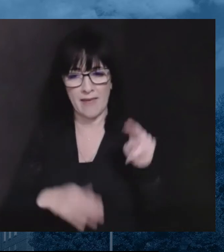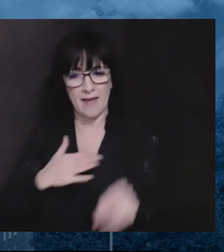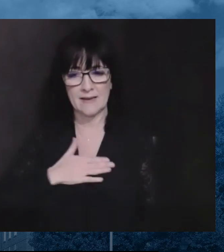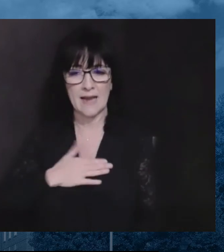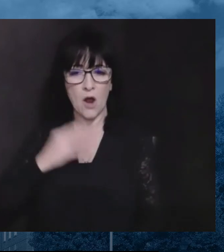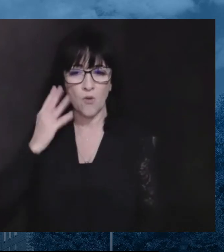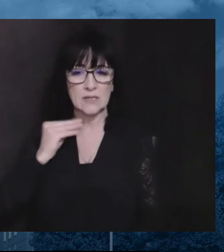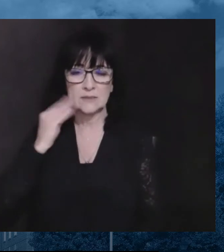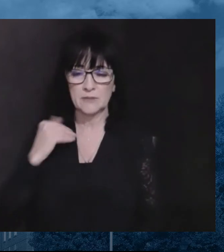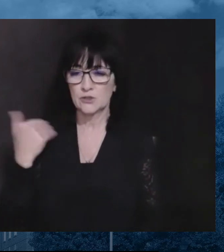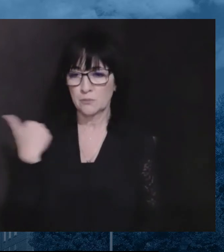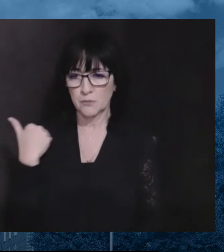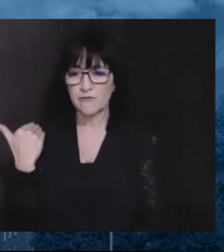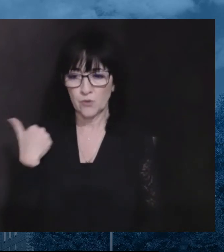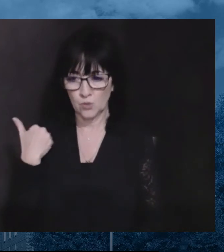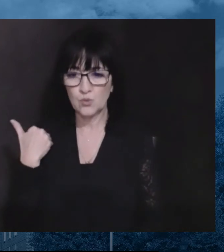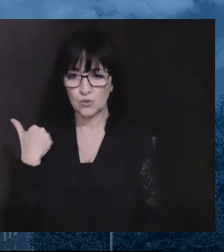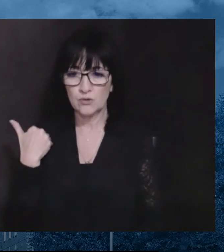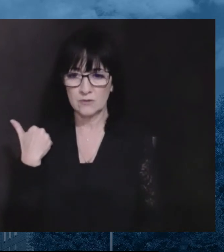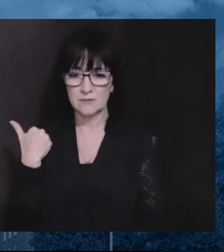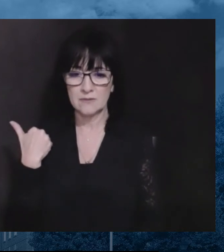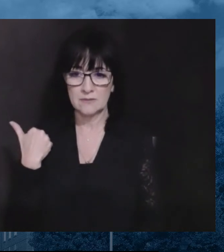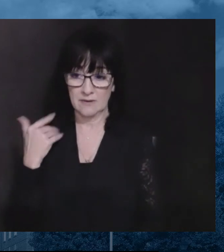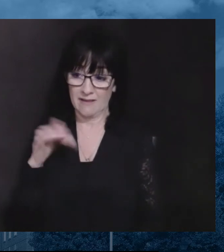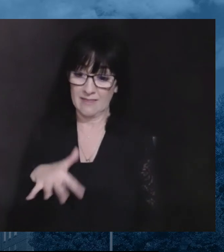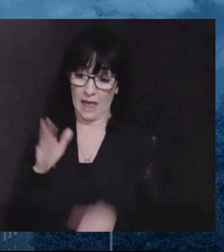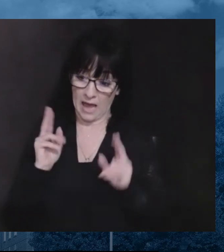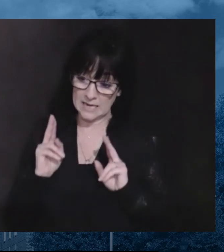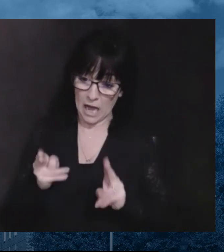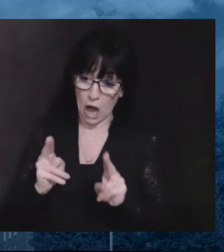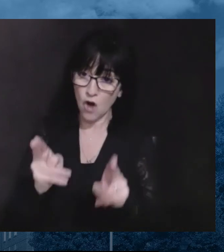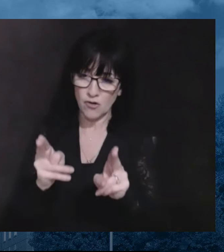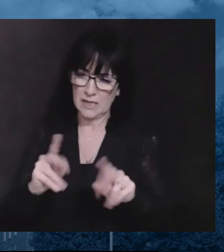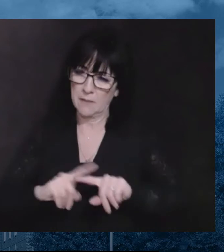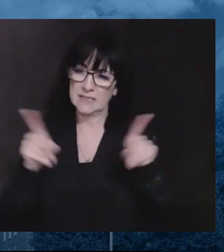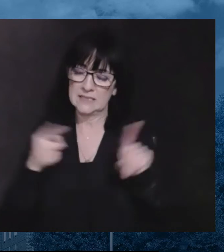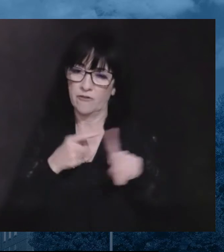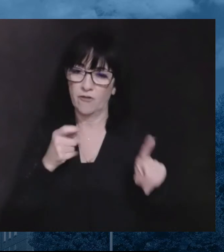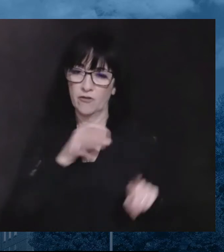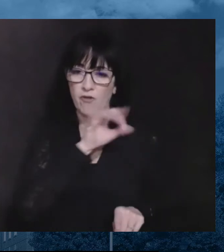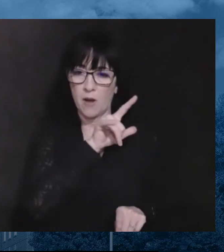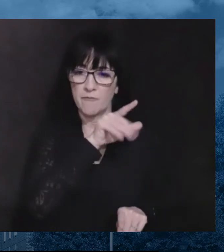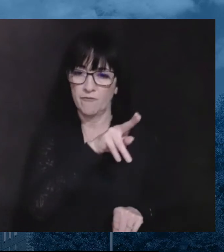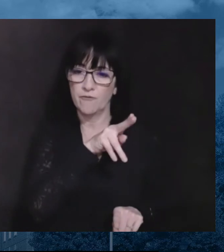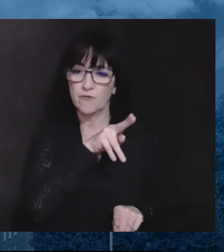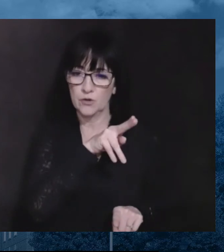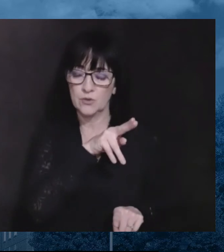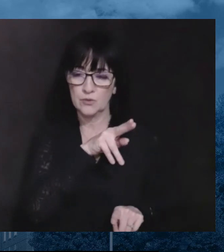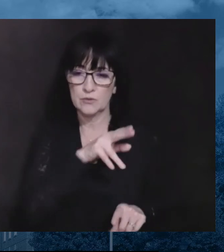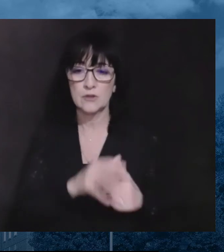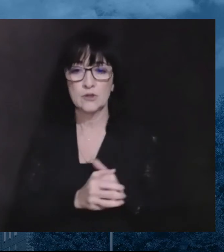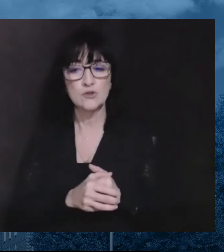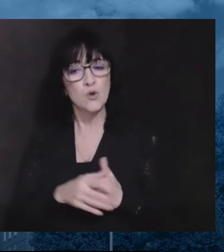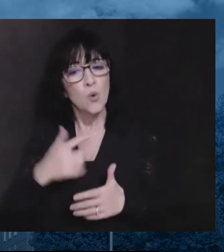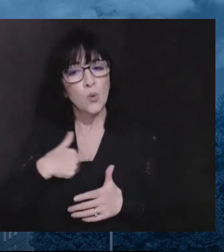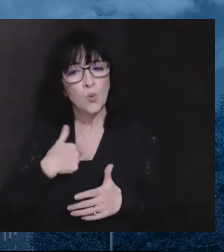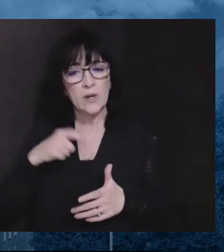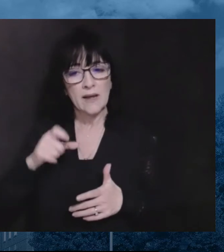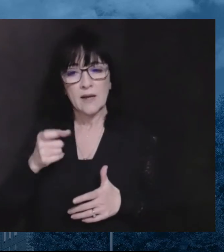so the normal channels are critically important. That normal infrastructure is very